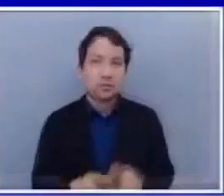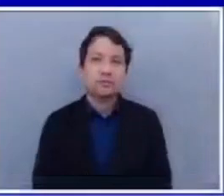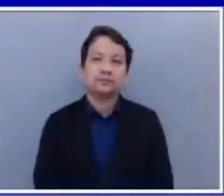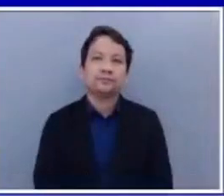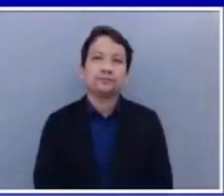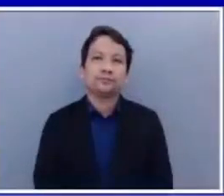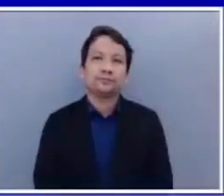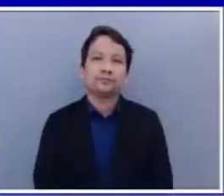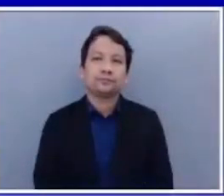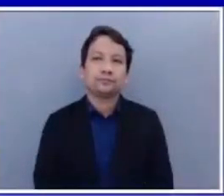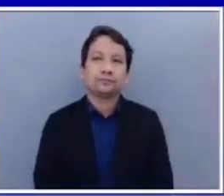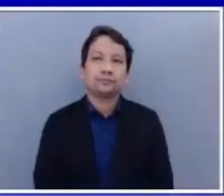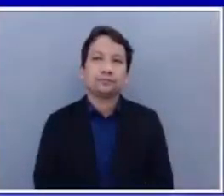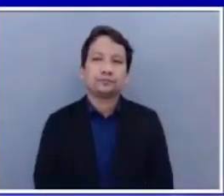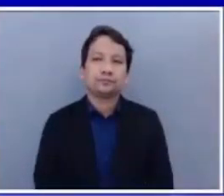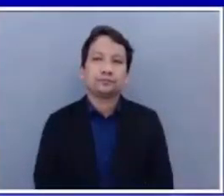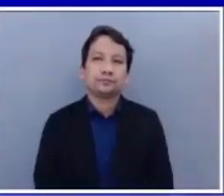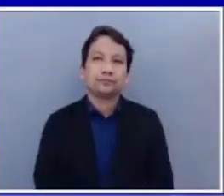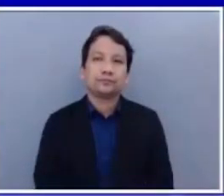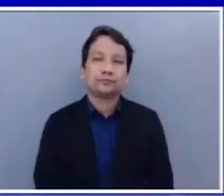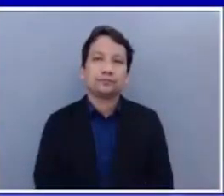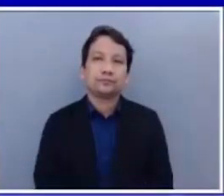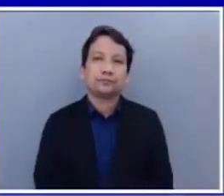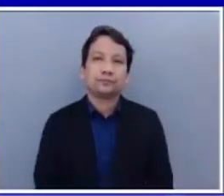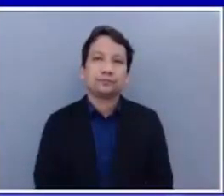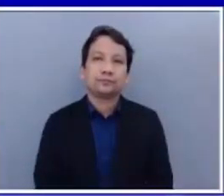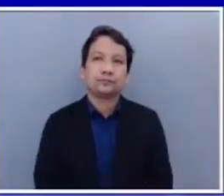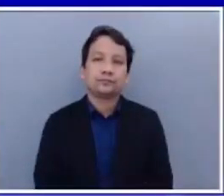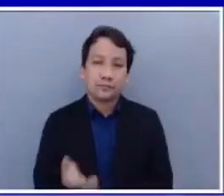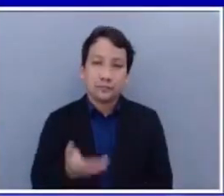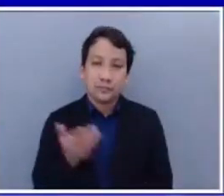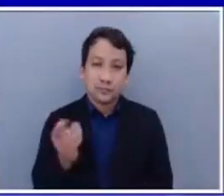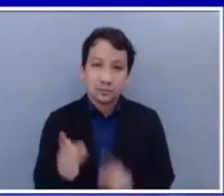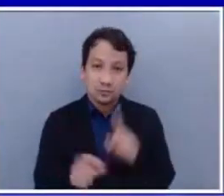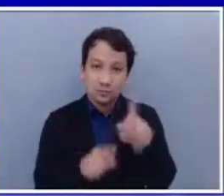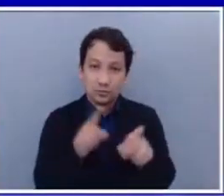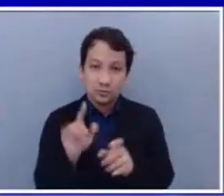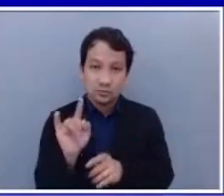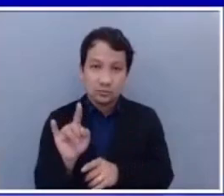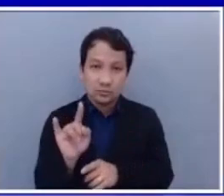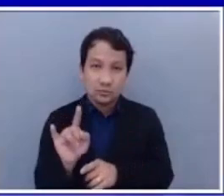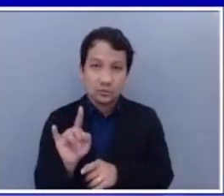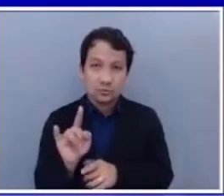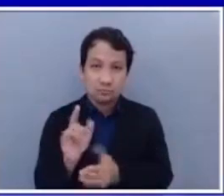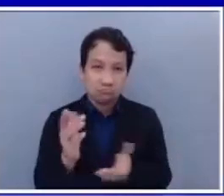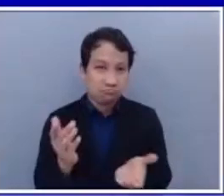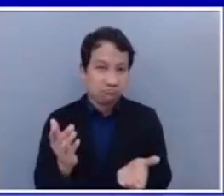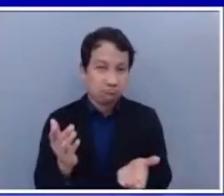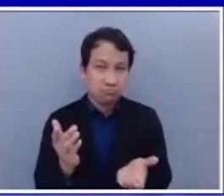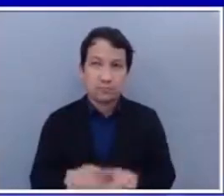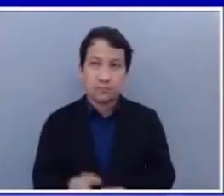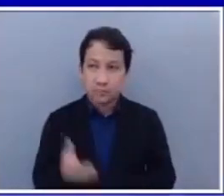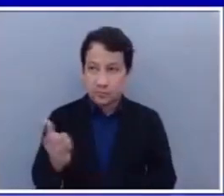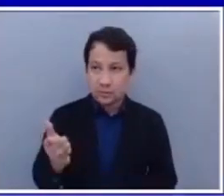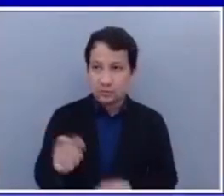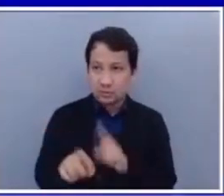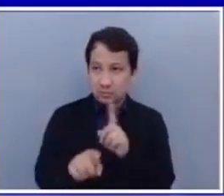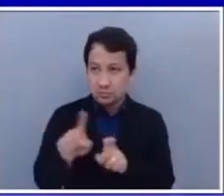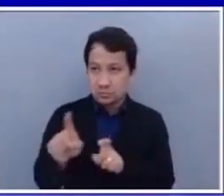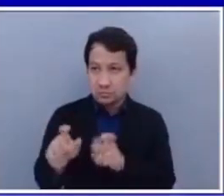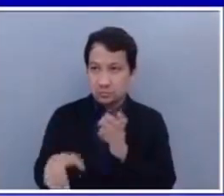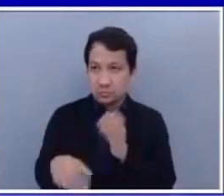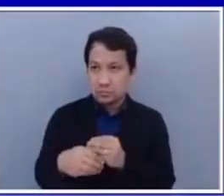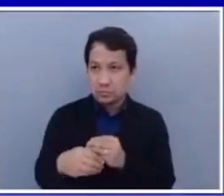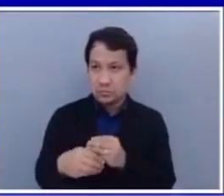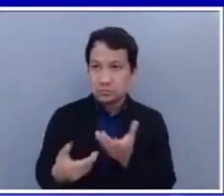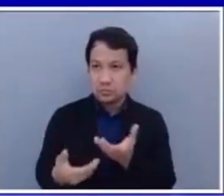Thank you po, Yusek Mapa. Okay, we have a question from our media partner on site. Ma'am, yes. You may use the microphone. Hi,